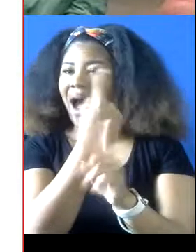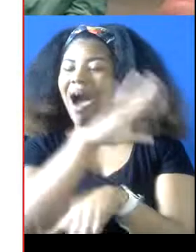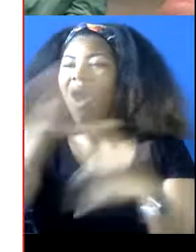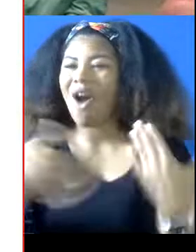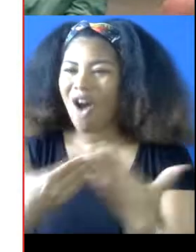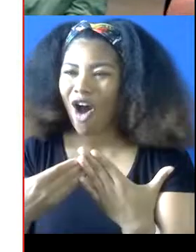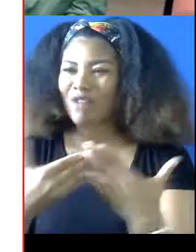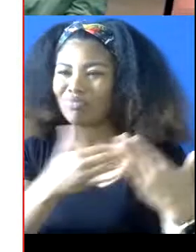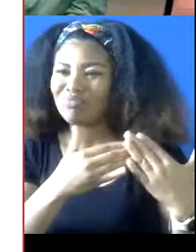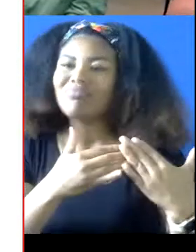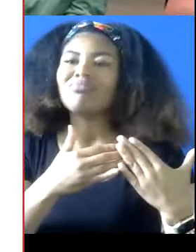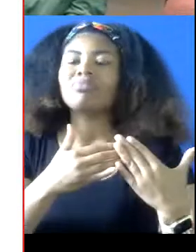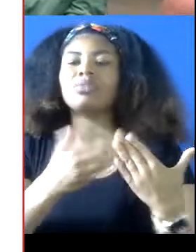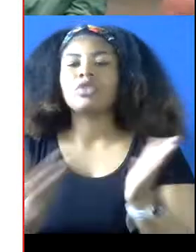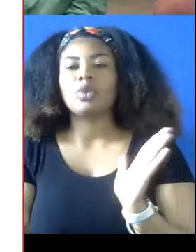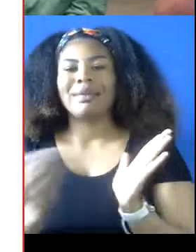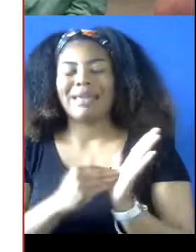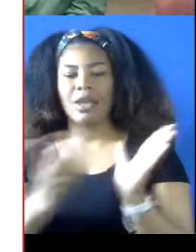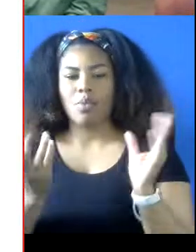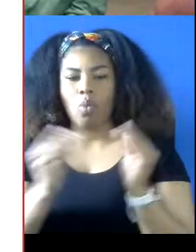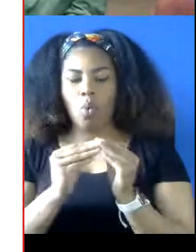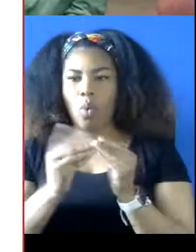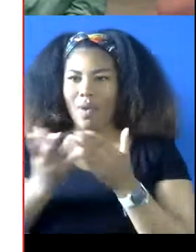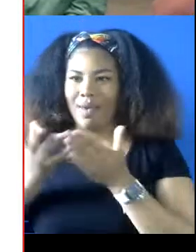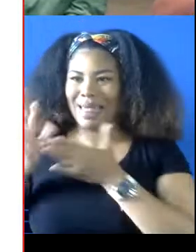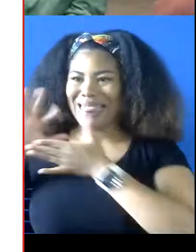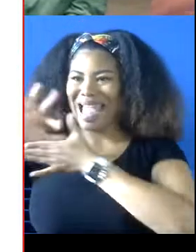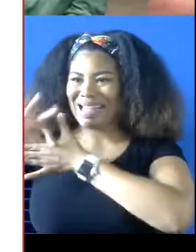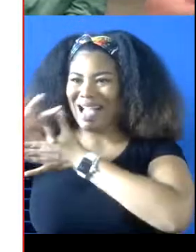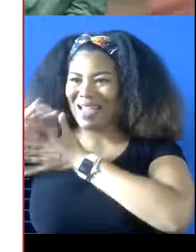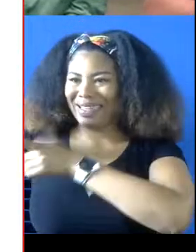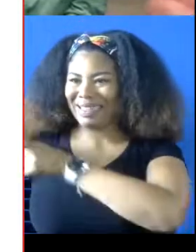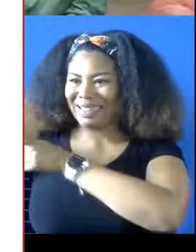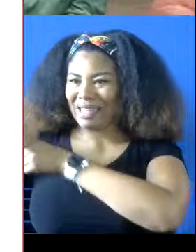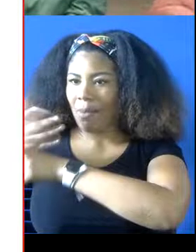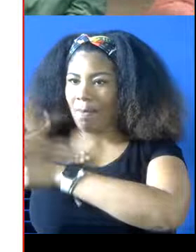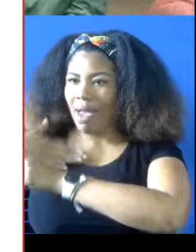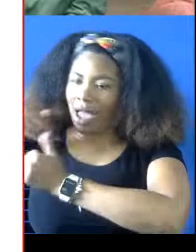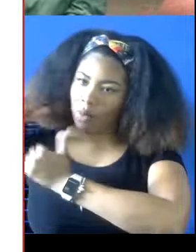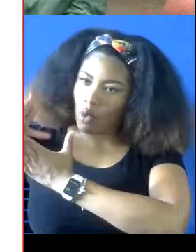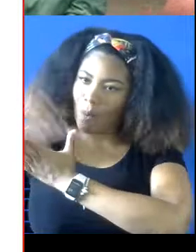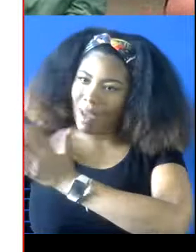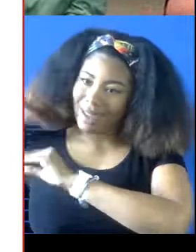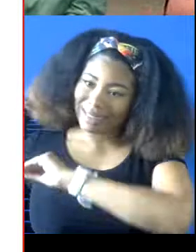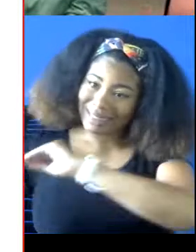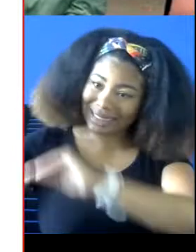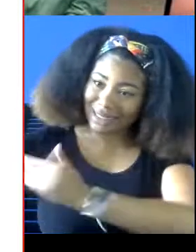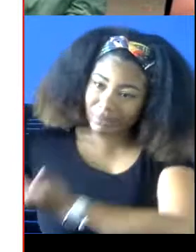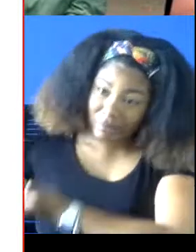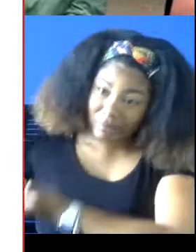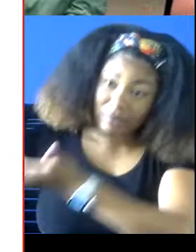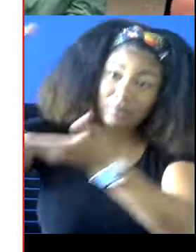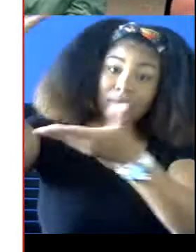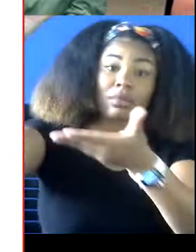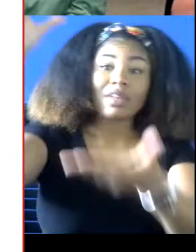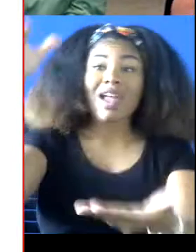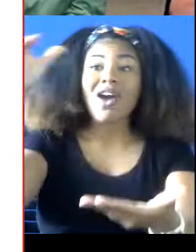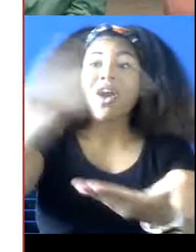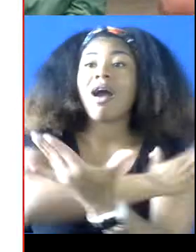the idea of the content being multimodal so that it really, in